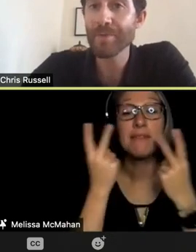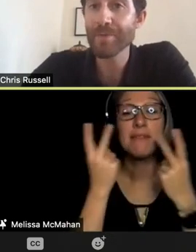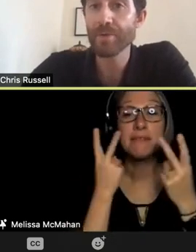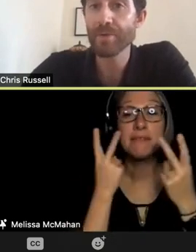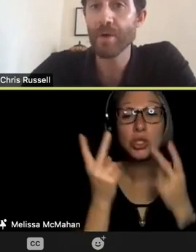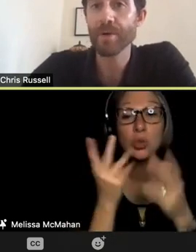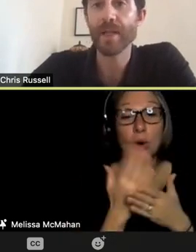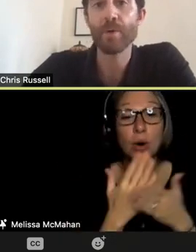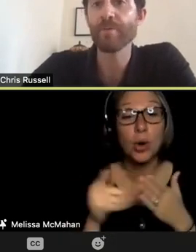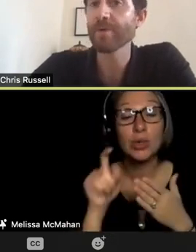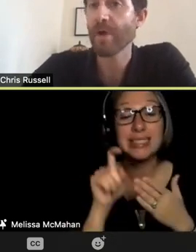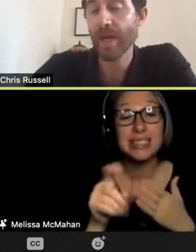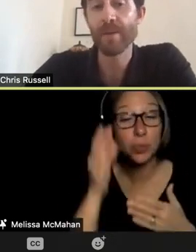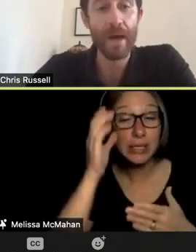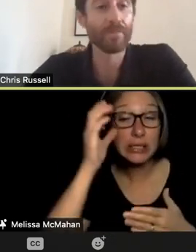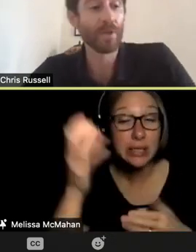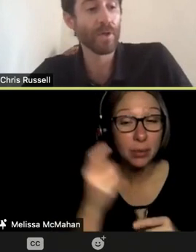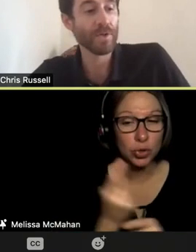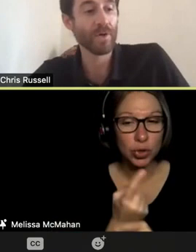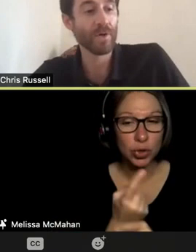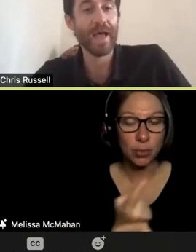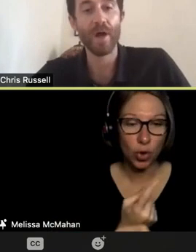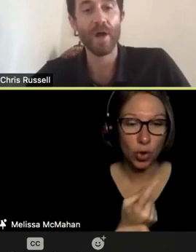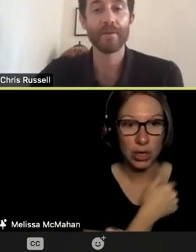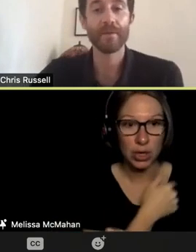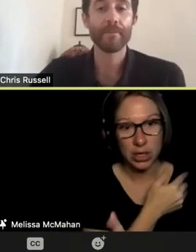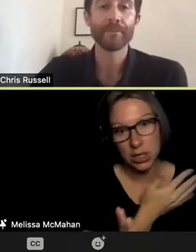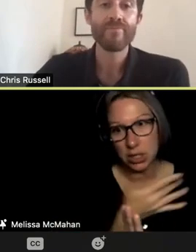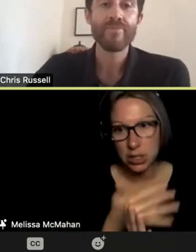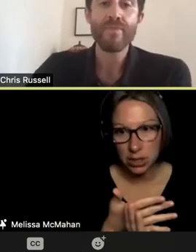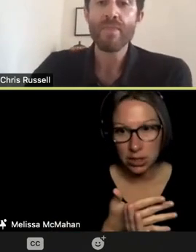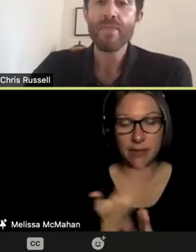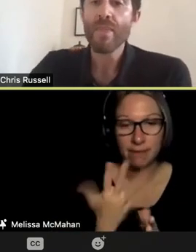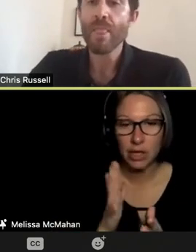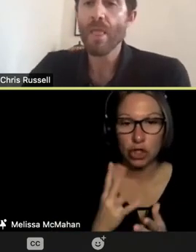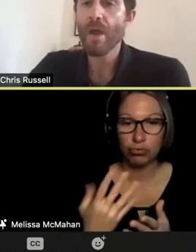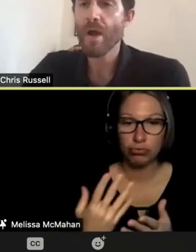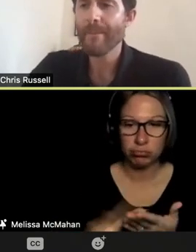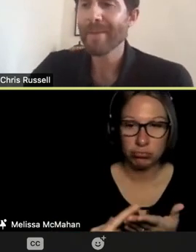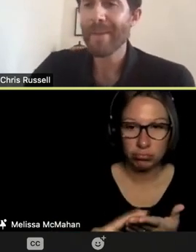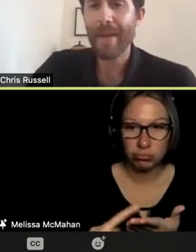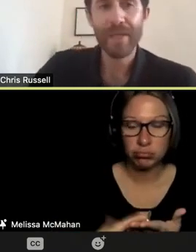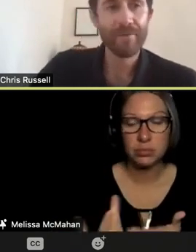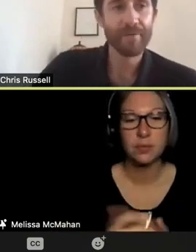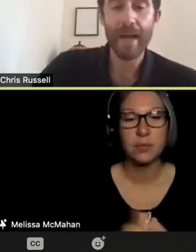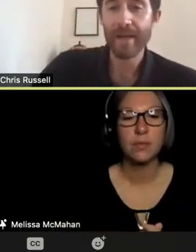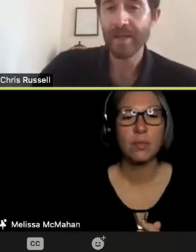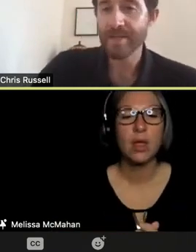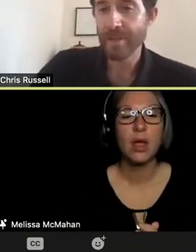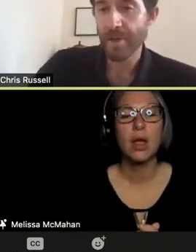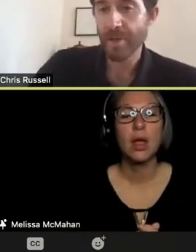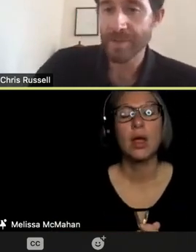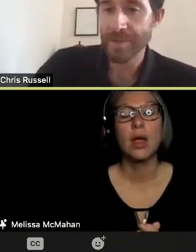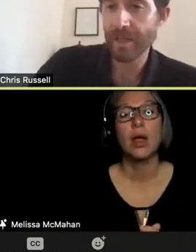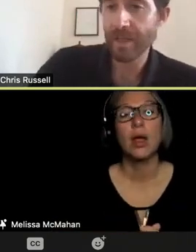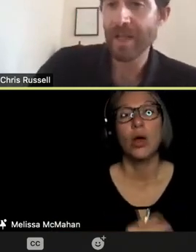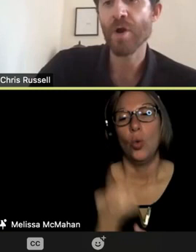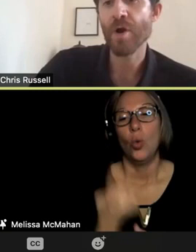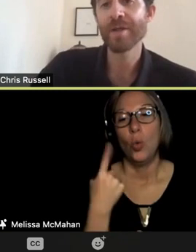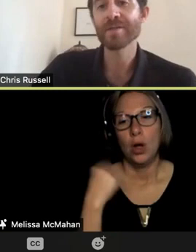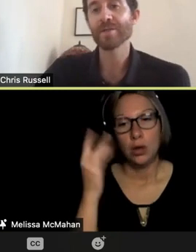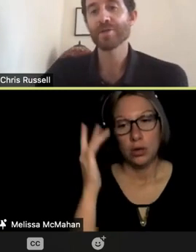to be conceptually appropriate, like we've been talking about, sort of ad nauseum. A big pet peeve of mine is